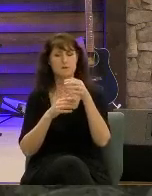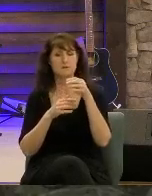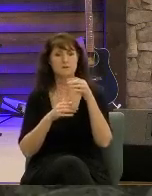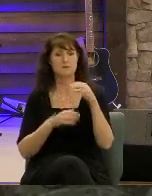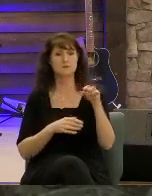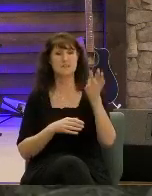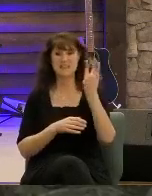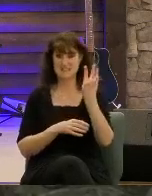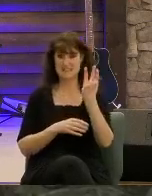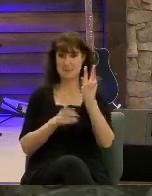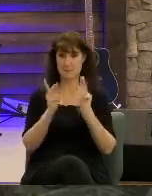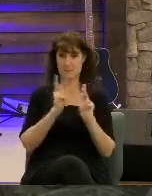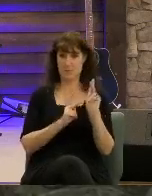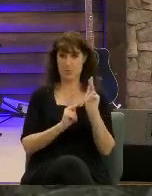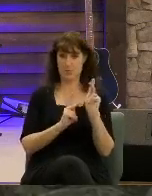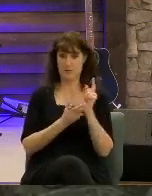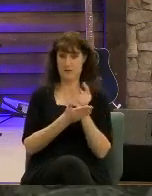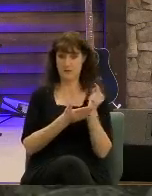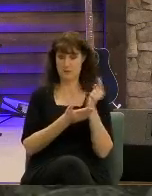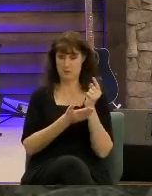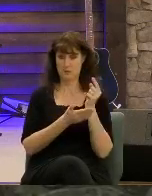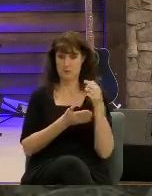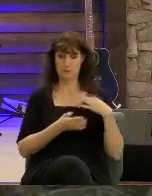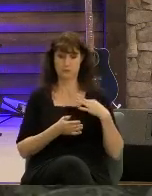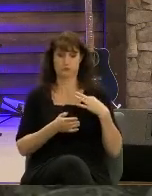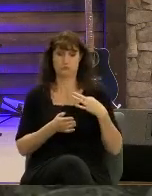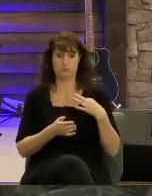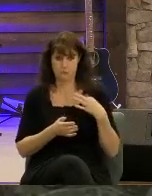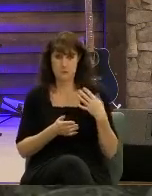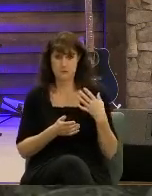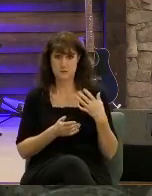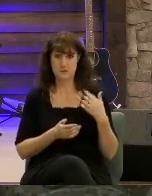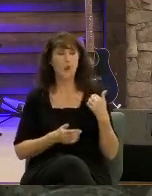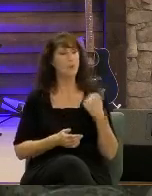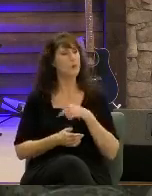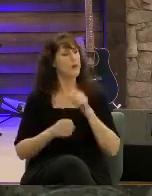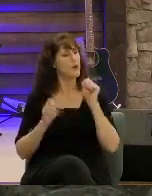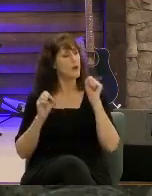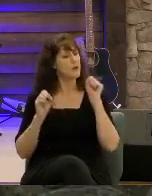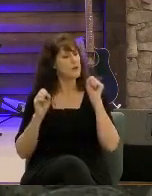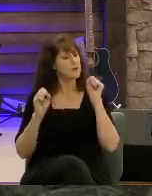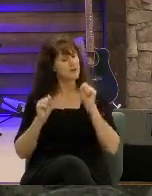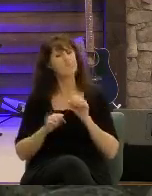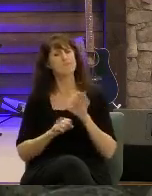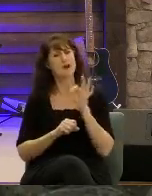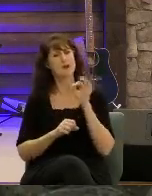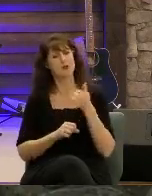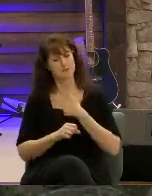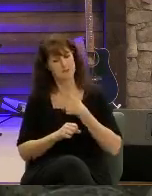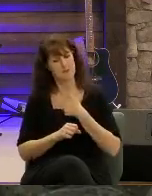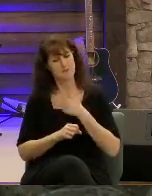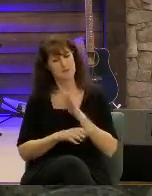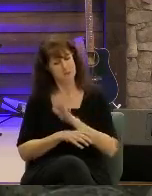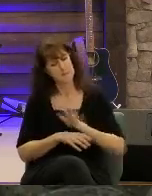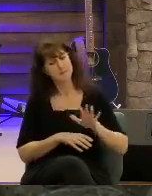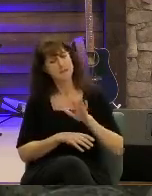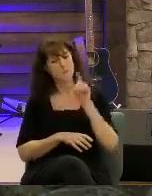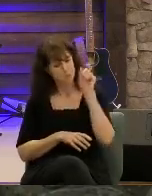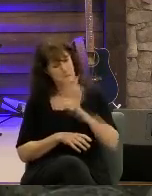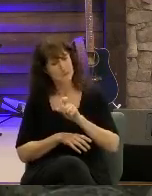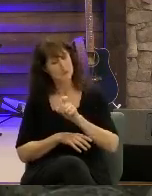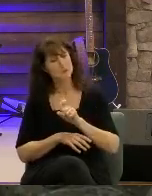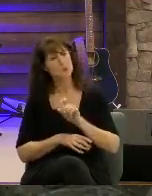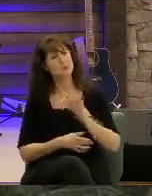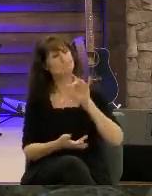six last week, right? So we all find ourselves in these places, don't we? Right, where we need to encounter the